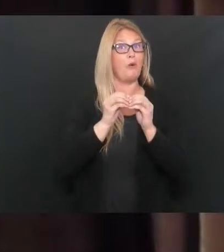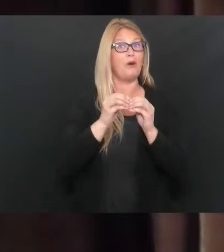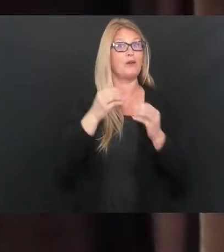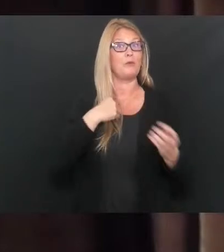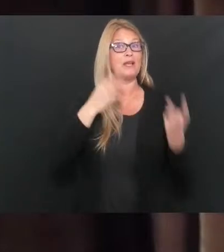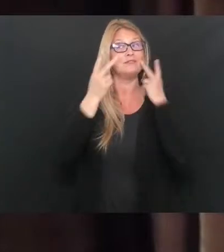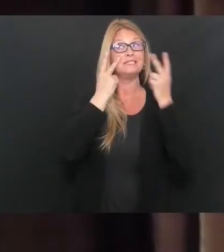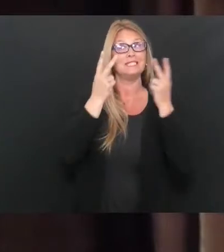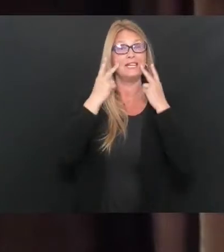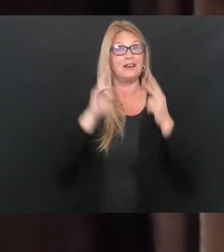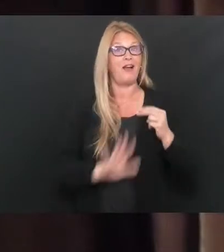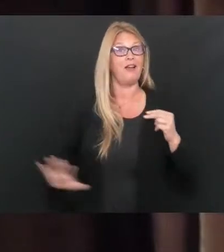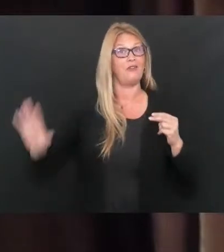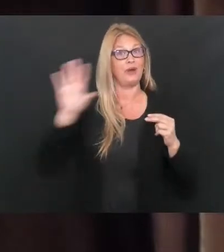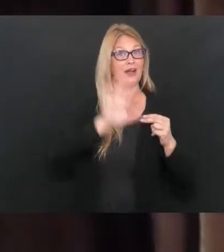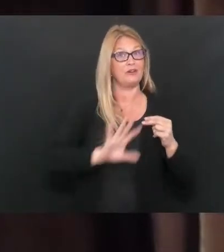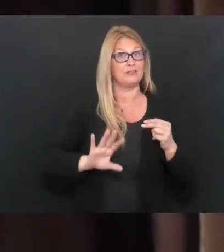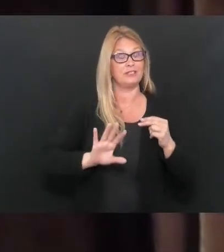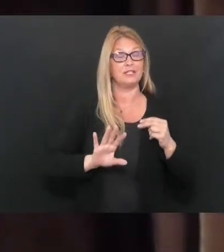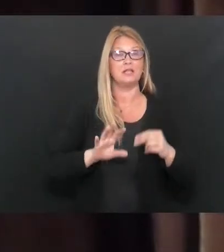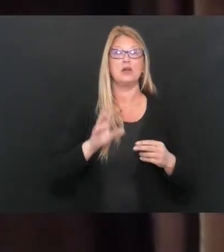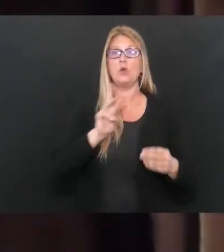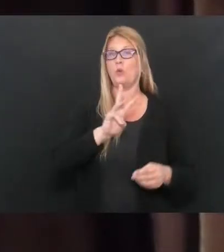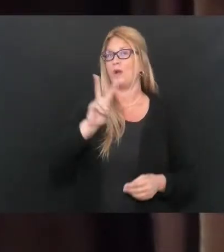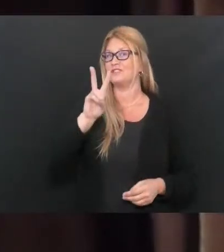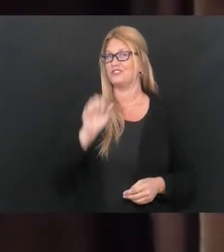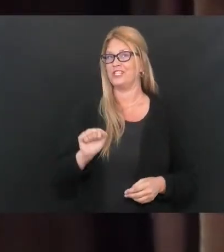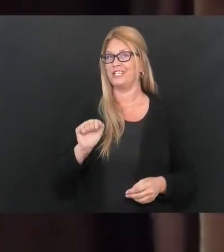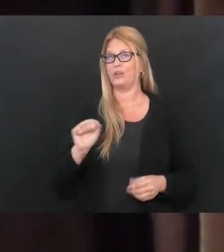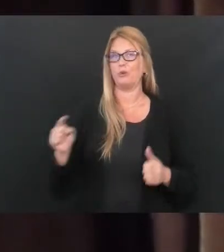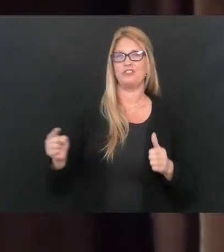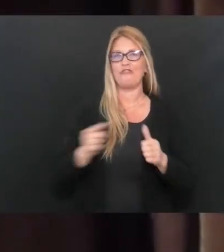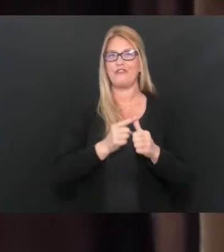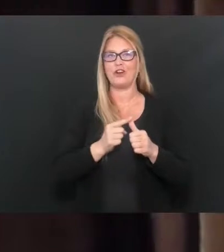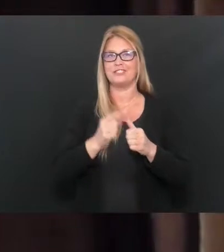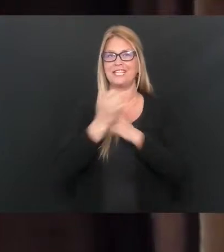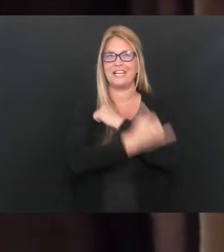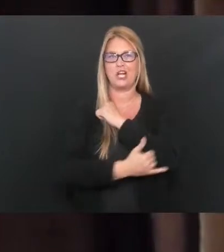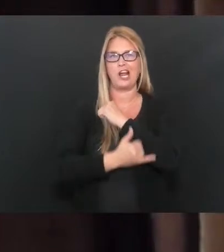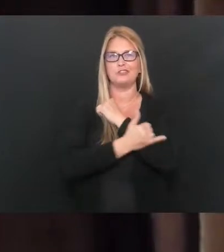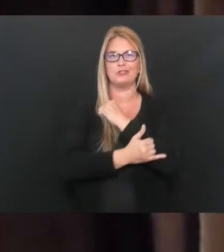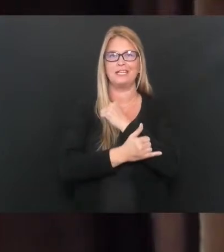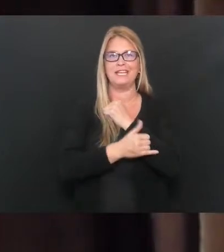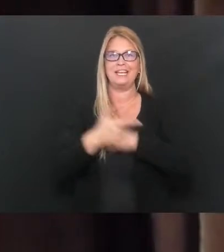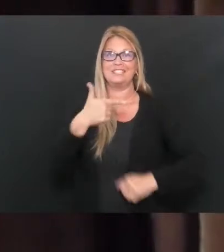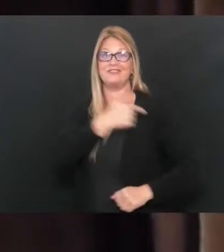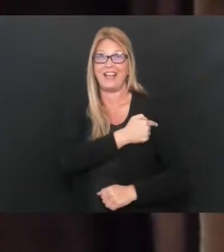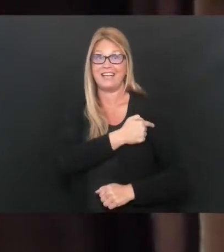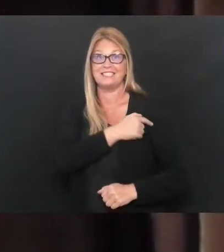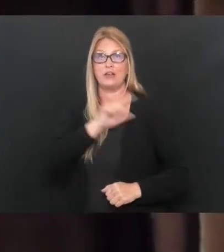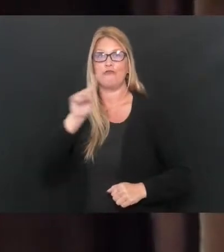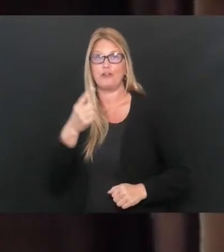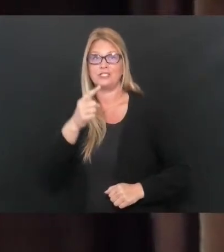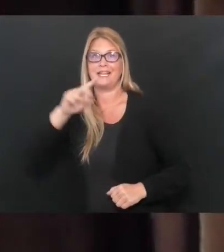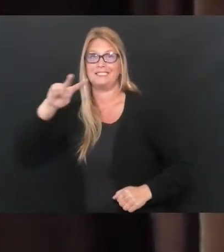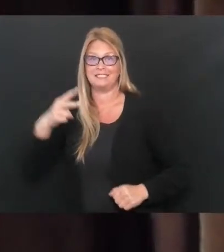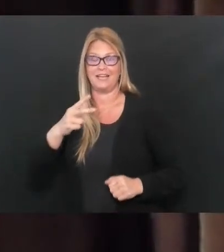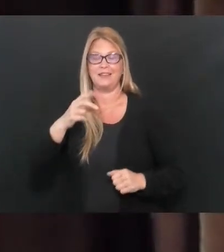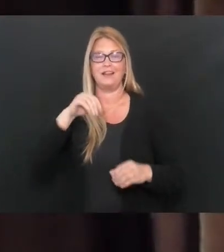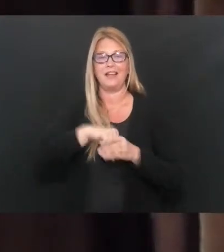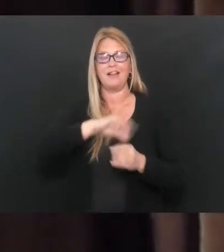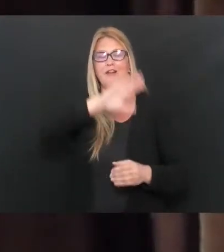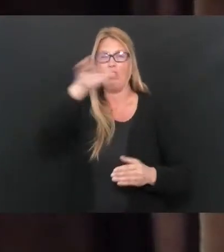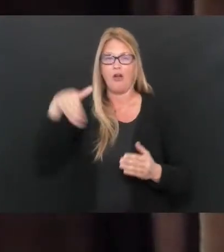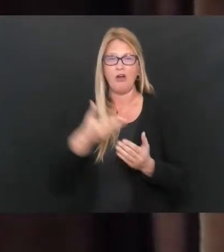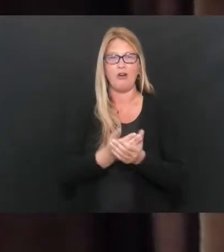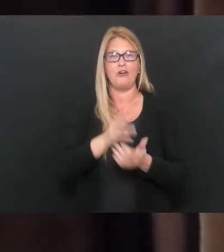other sectors. And West Virginia was the first in the country to vaccinate first and second shots in all of our